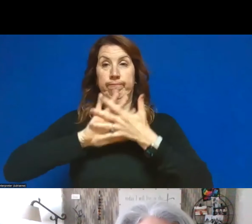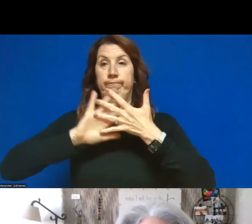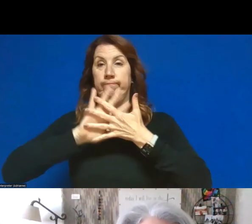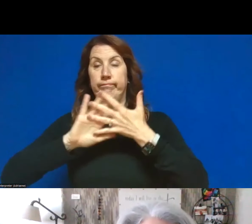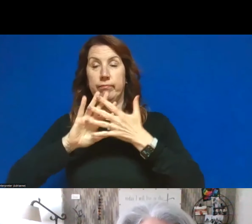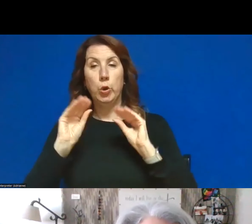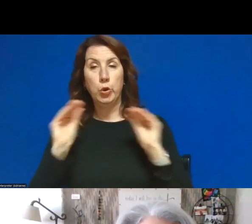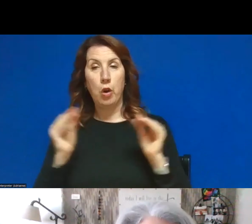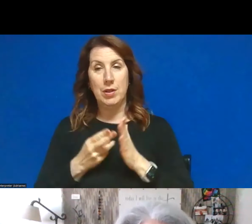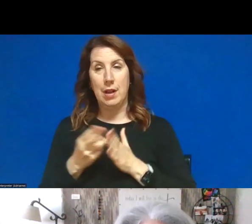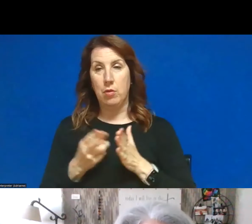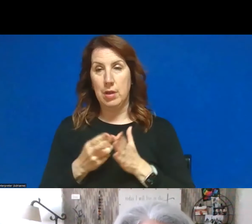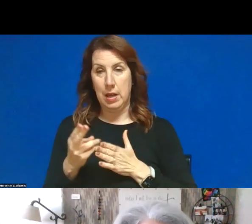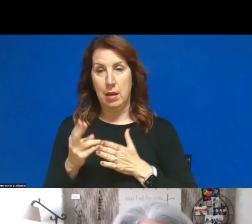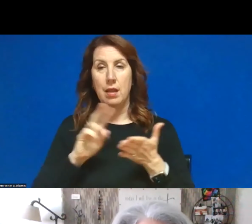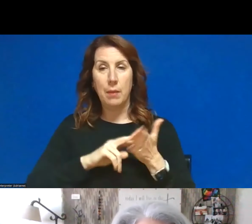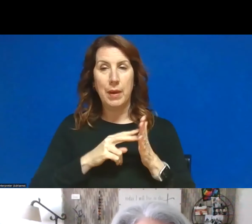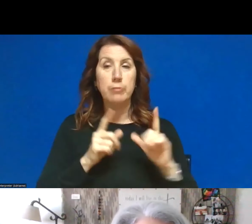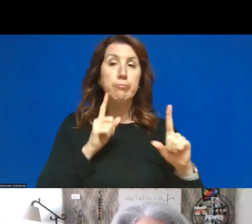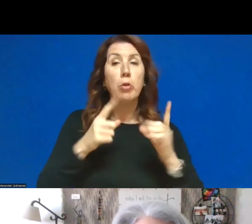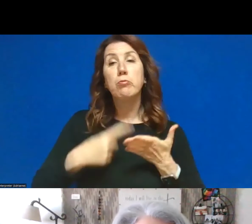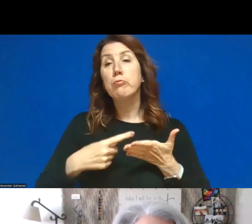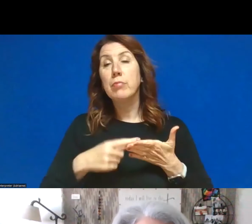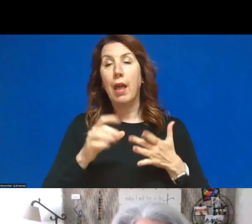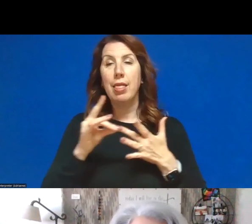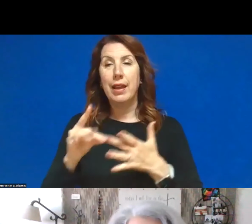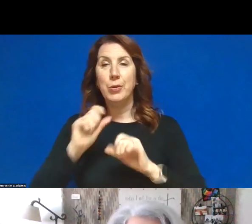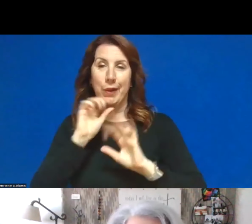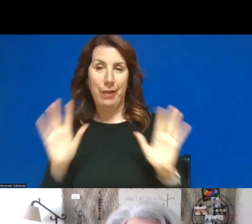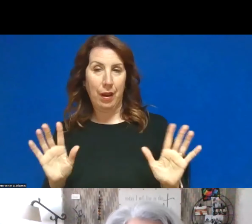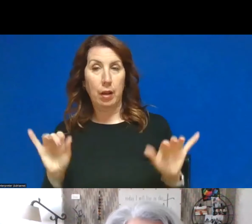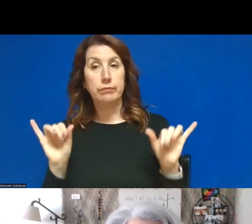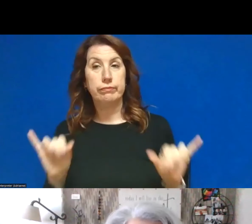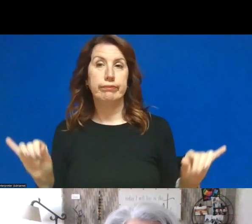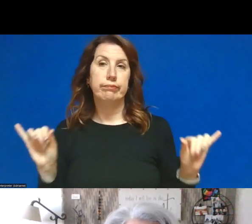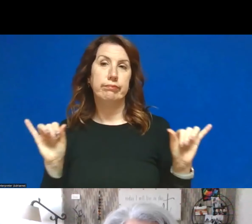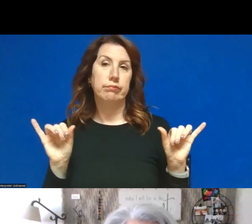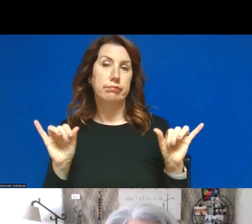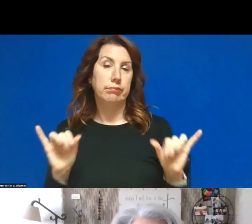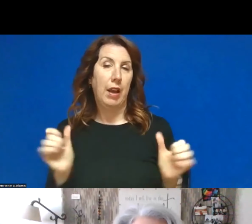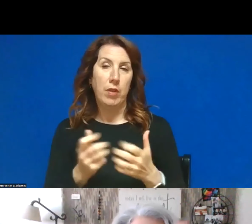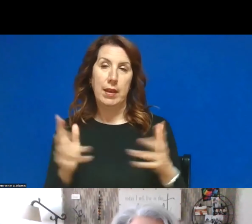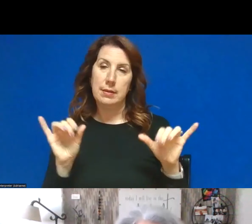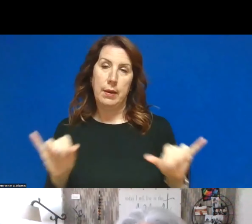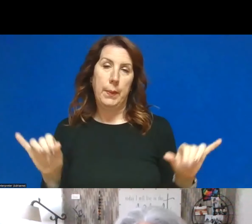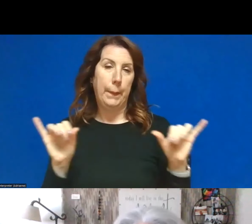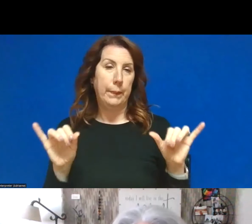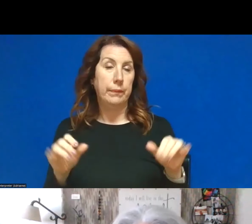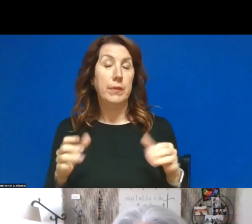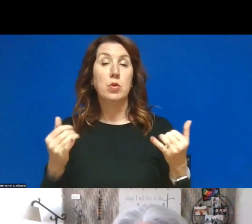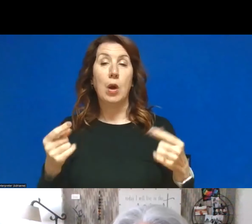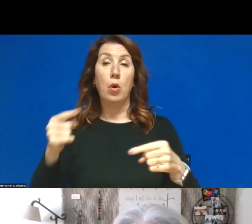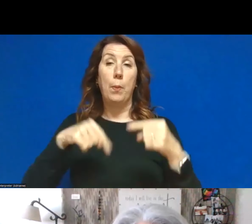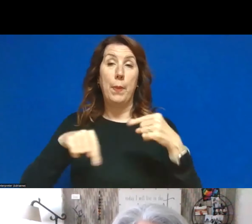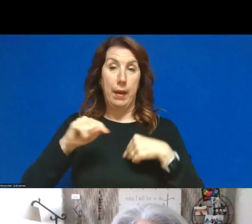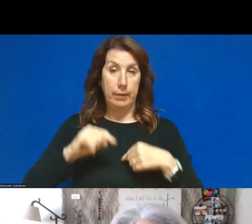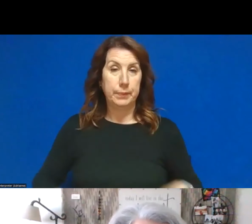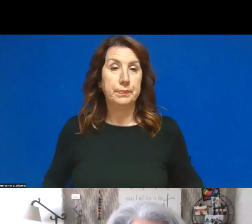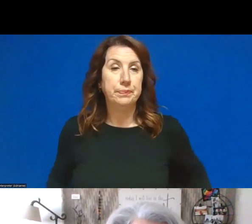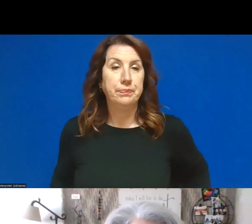around conversations not leading to action, and status quo, where everything remains the same. So now we're going to flip to the previous